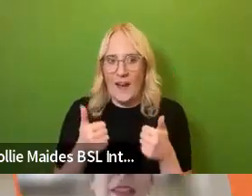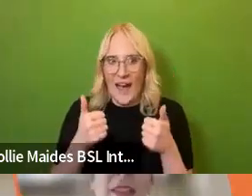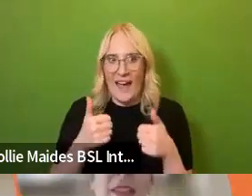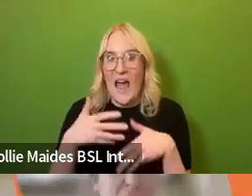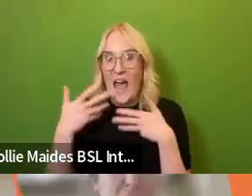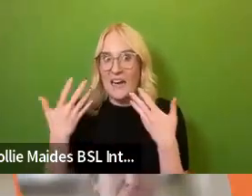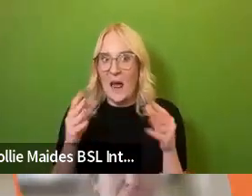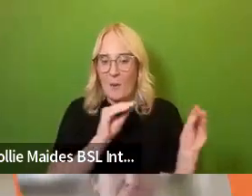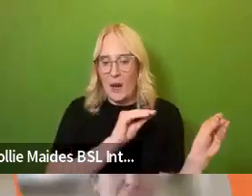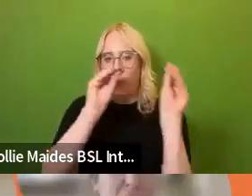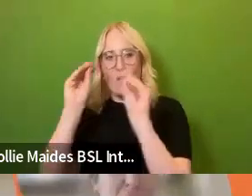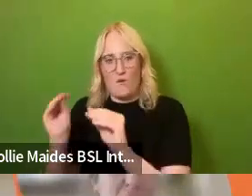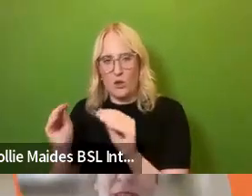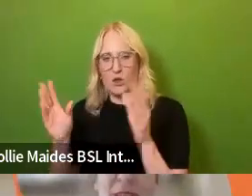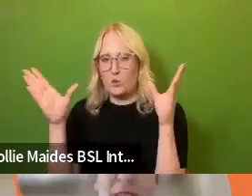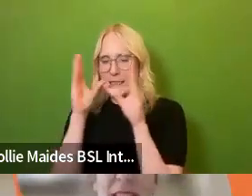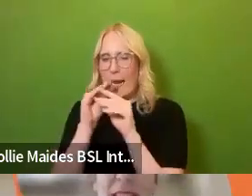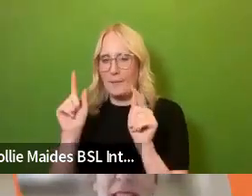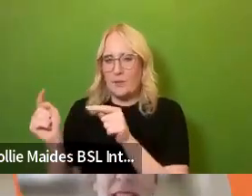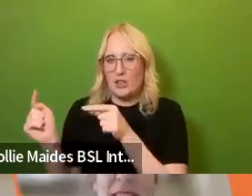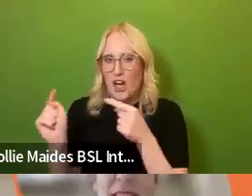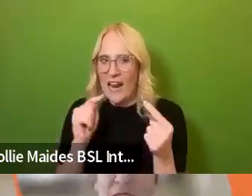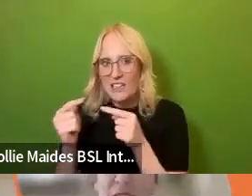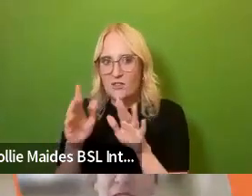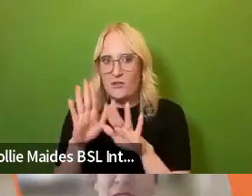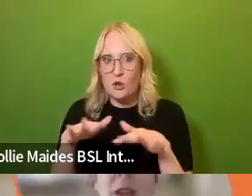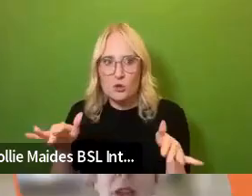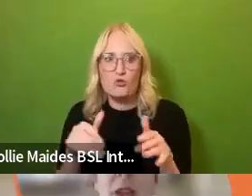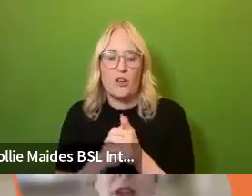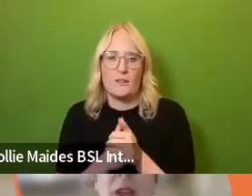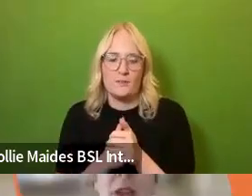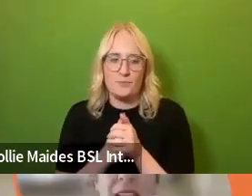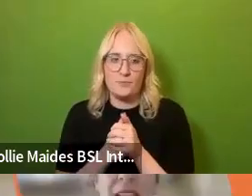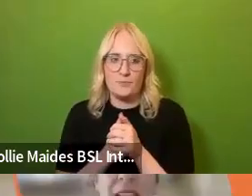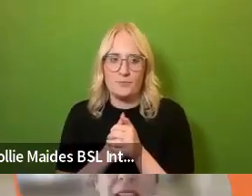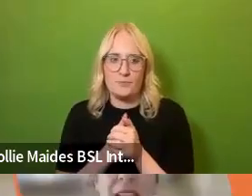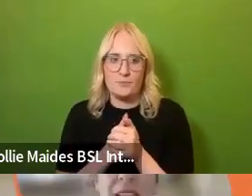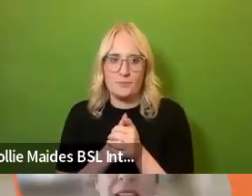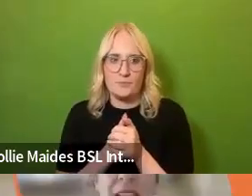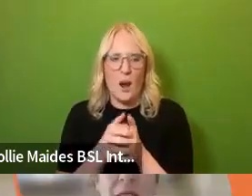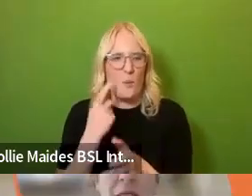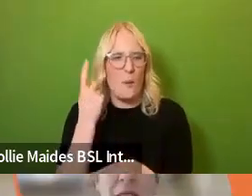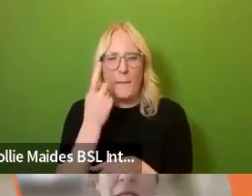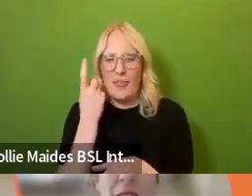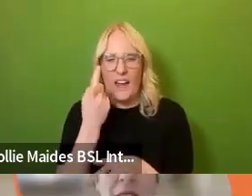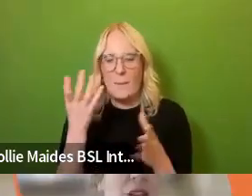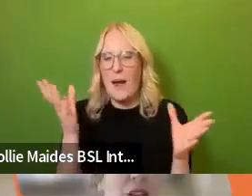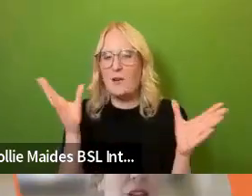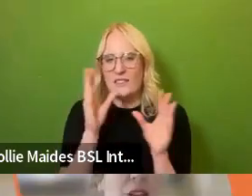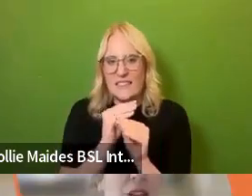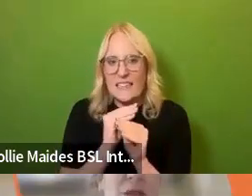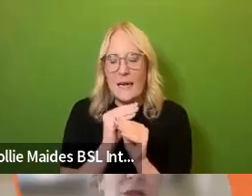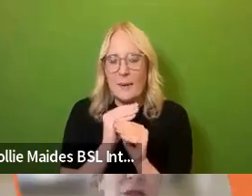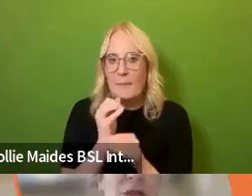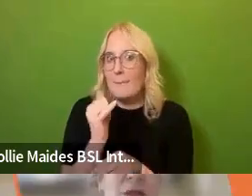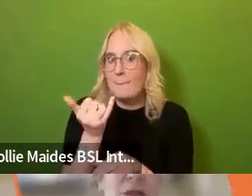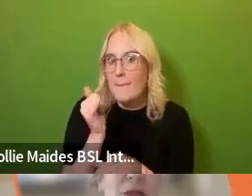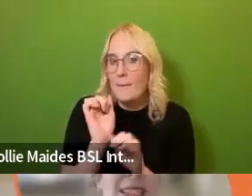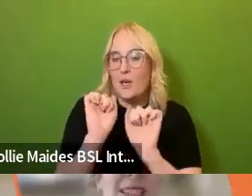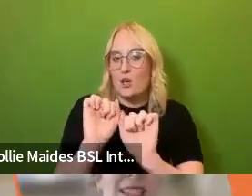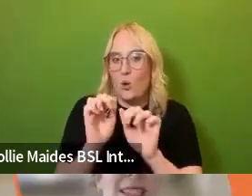now we're going to be moving on to sleep. So in this section, we're going to be thinking about sleep, whether your child struggles